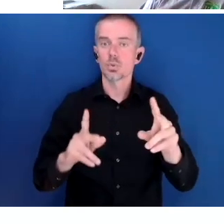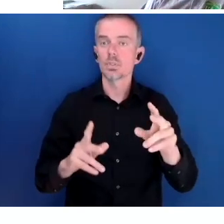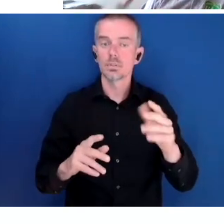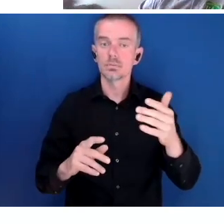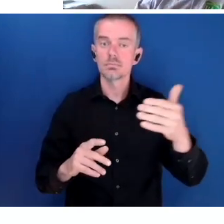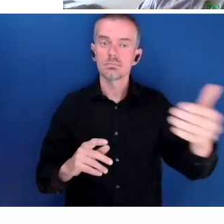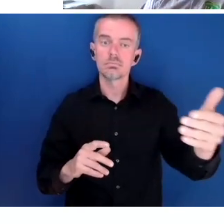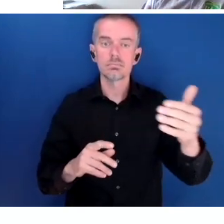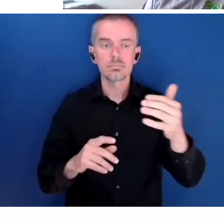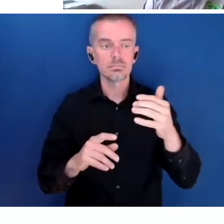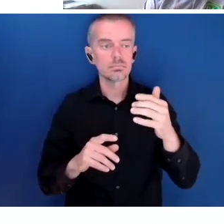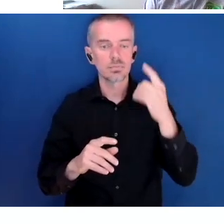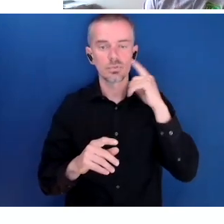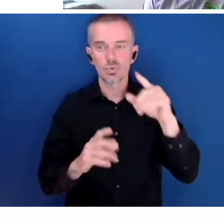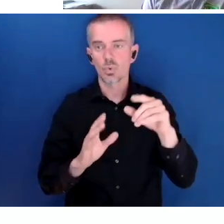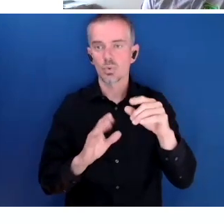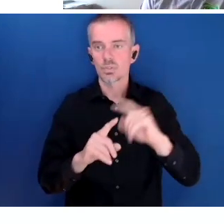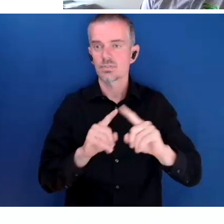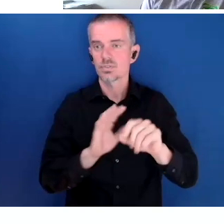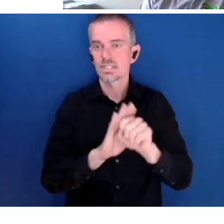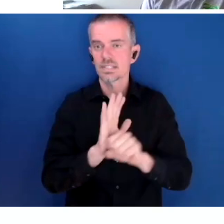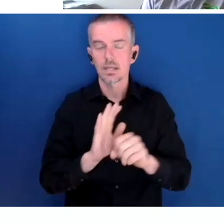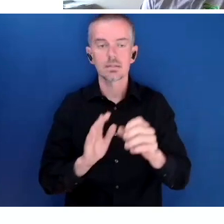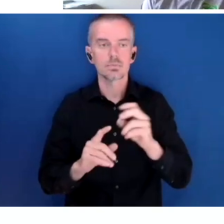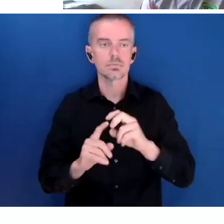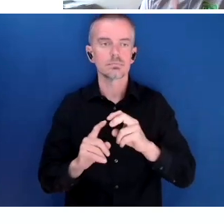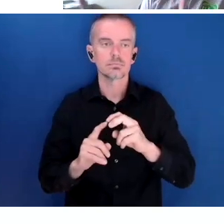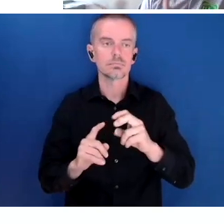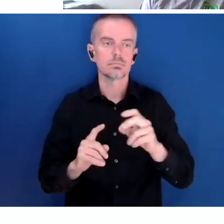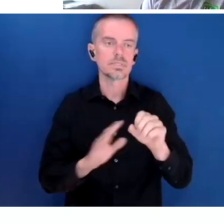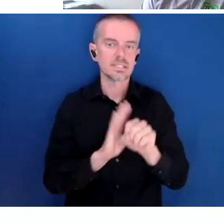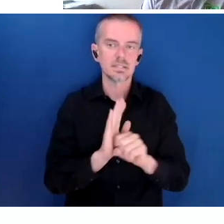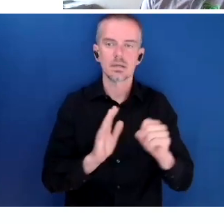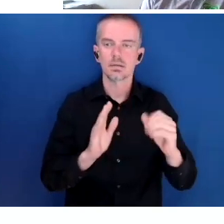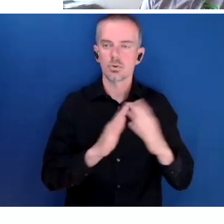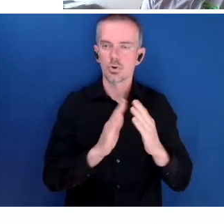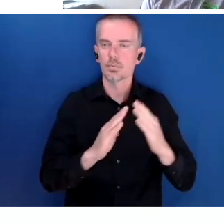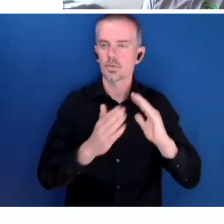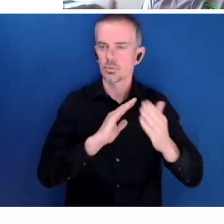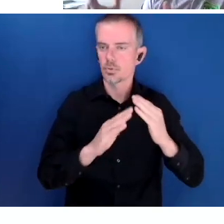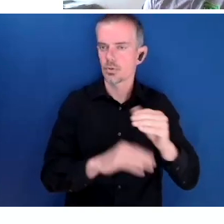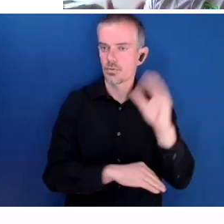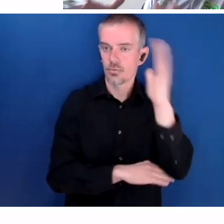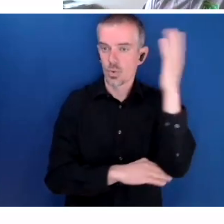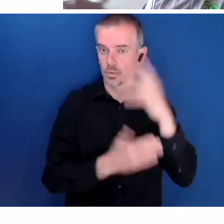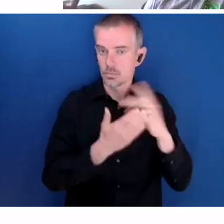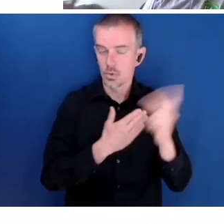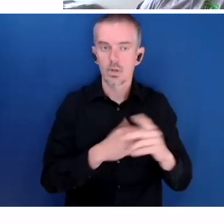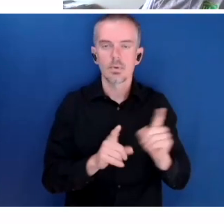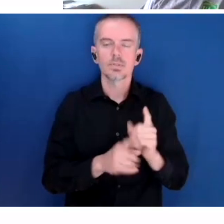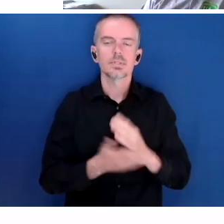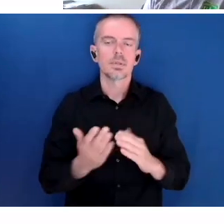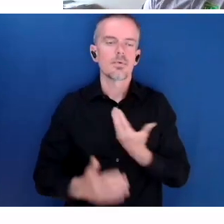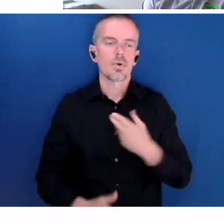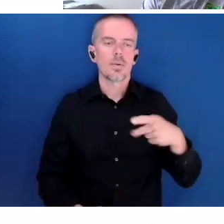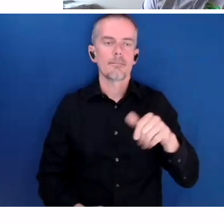the states where we moved a bunch of money to state, urban, and community forestry programs, as well as some of our pass-through partners who have created their